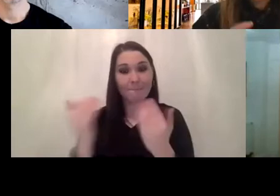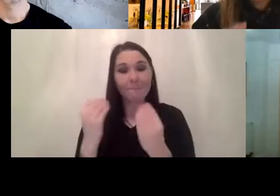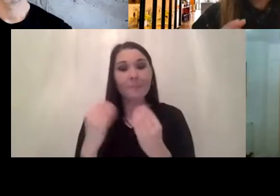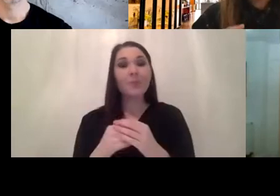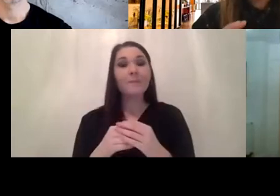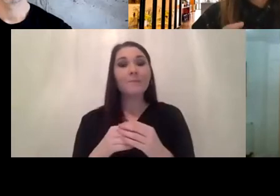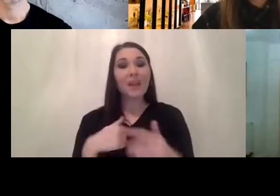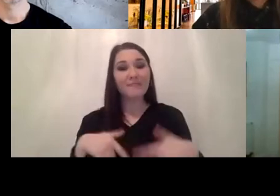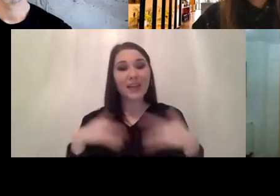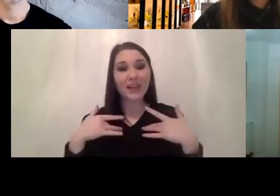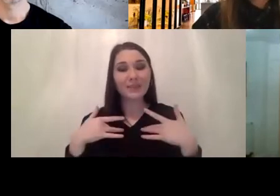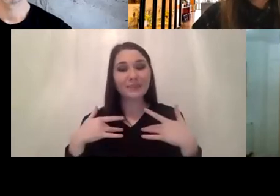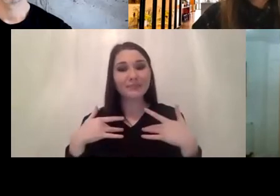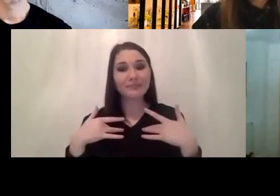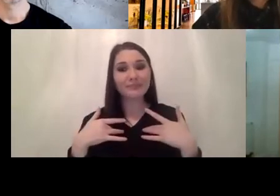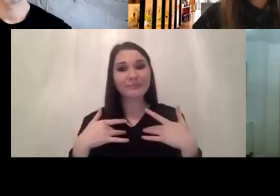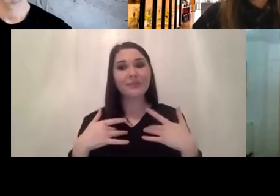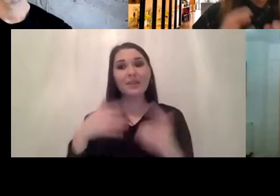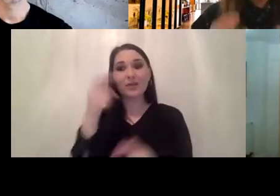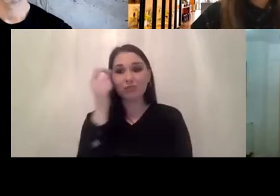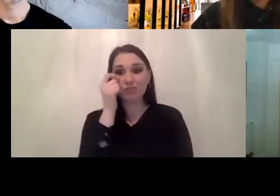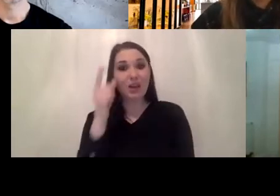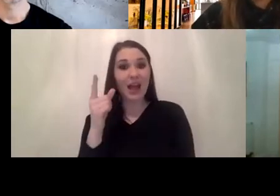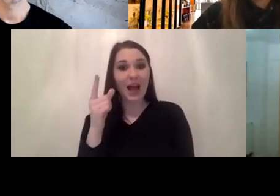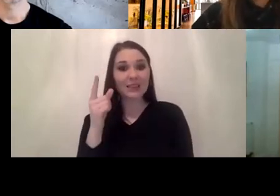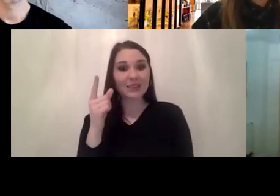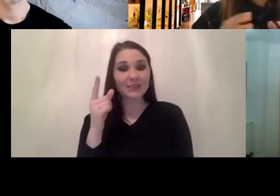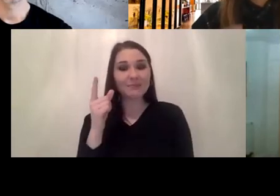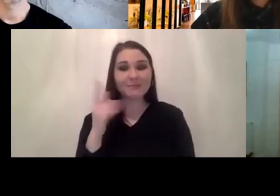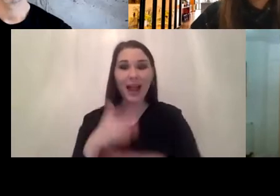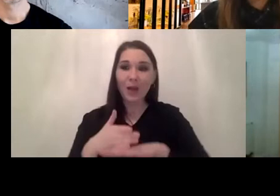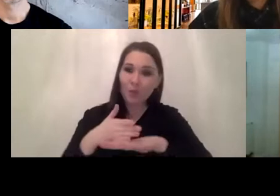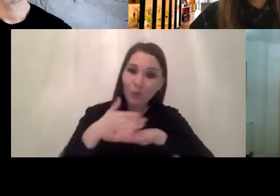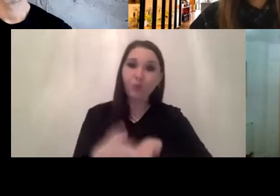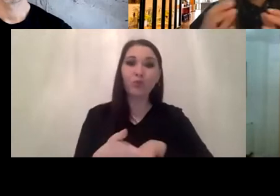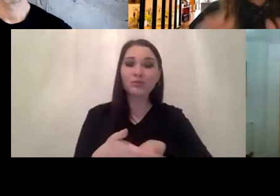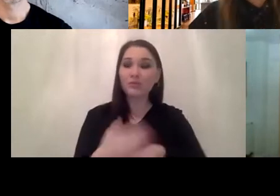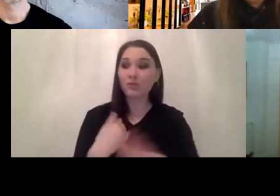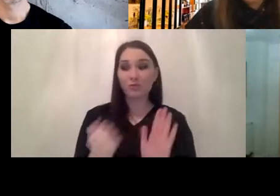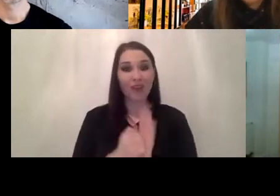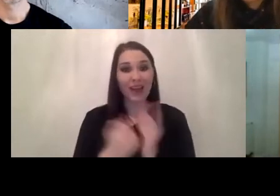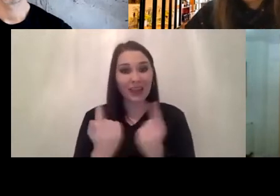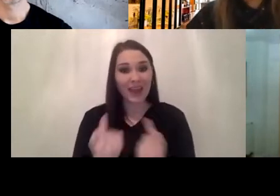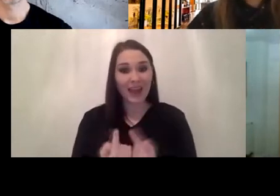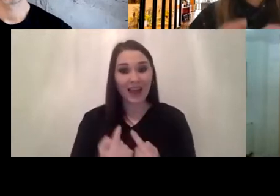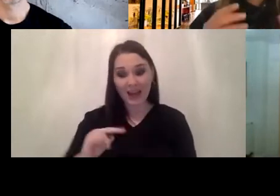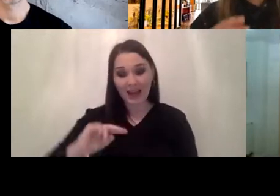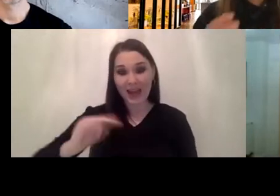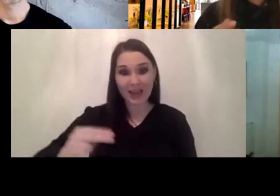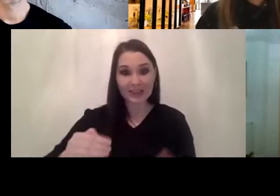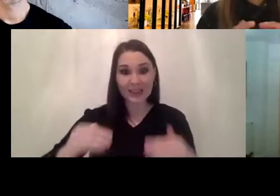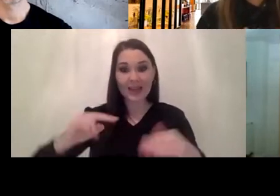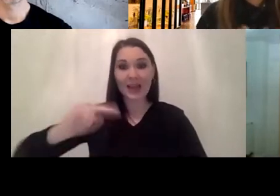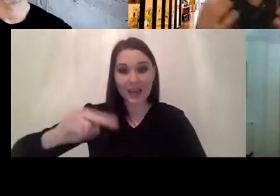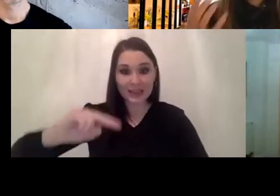a moment of realization of, you know, I'm working very hard. Am I doing the right thing? What's the next thing? I think each of